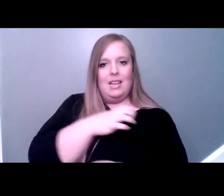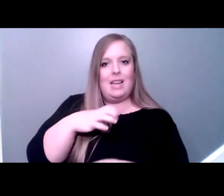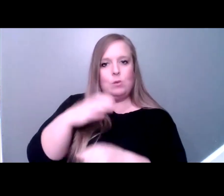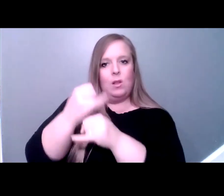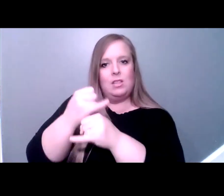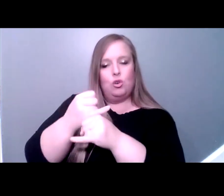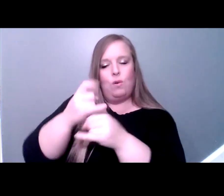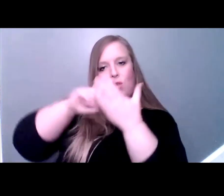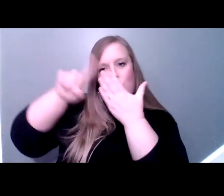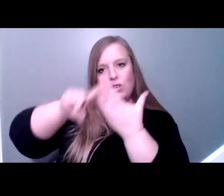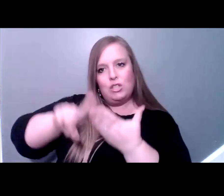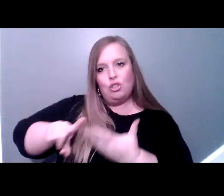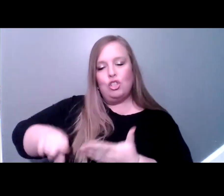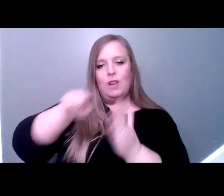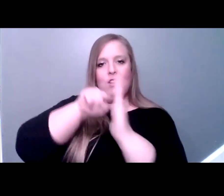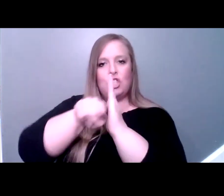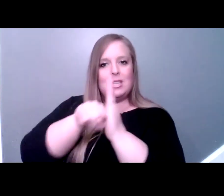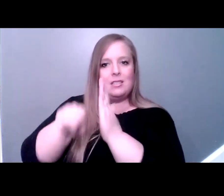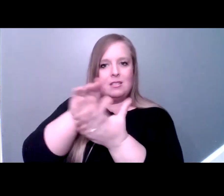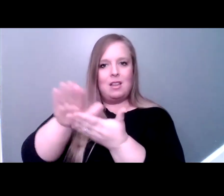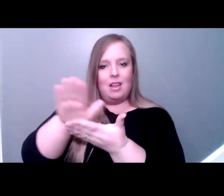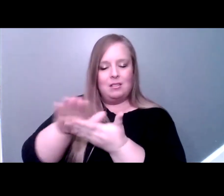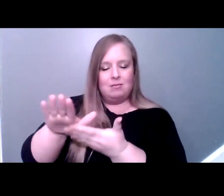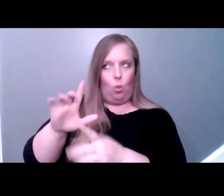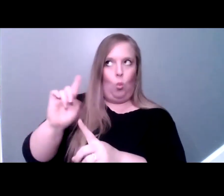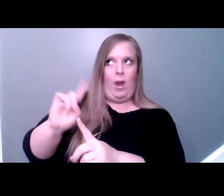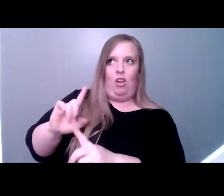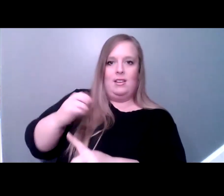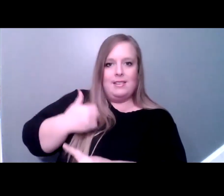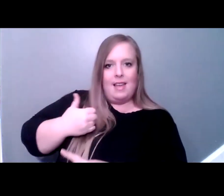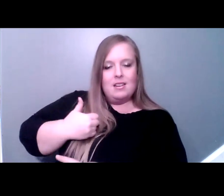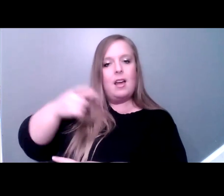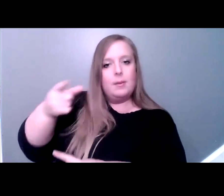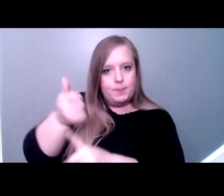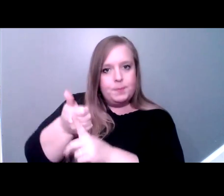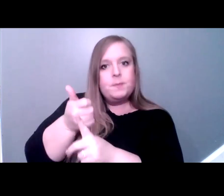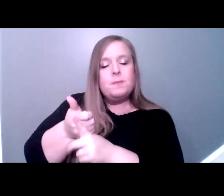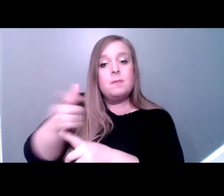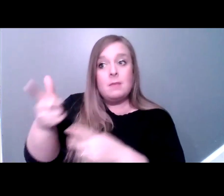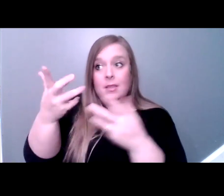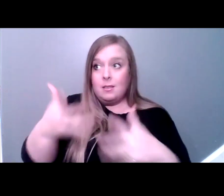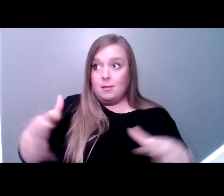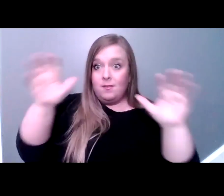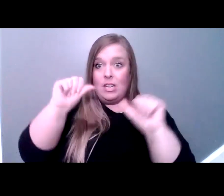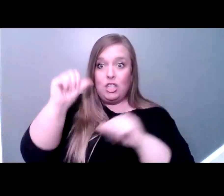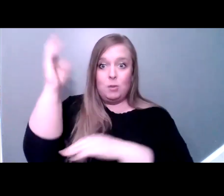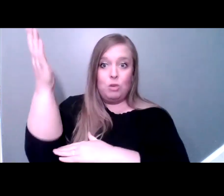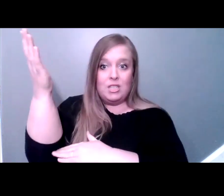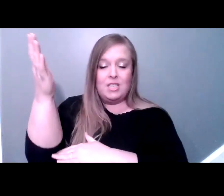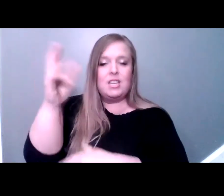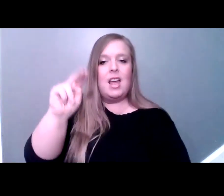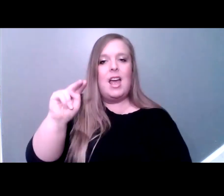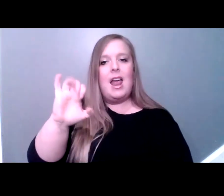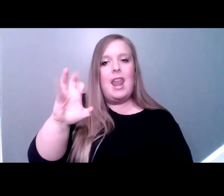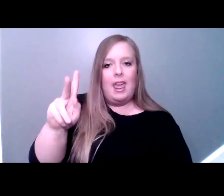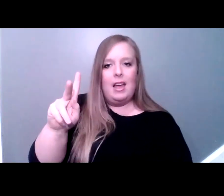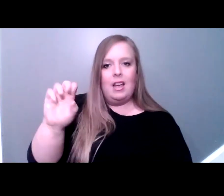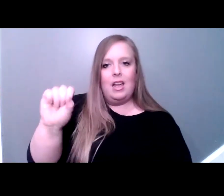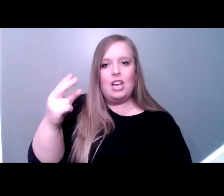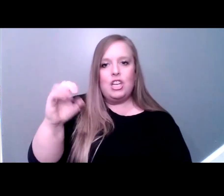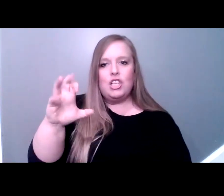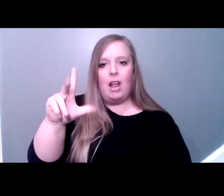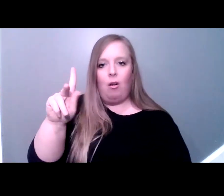Research of Genocide in Canada. Following Mr. Sher's presentation, Nick Schenkel, director of the West Lafayette